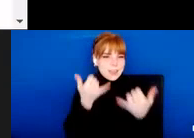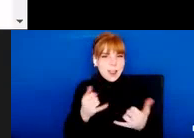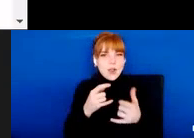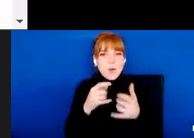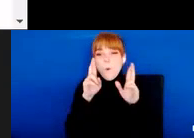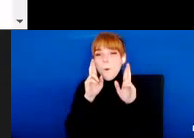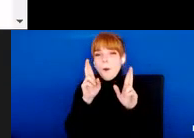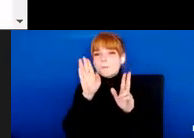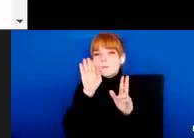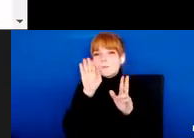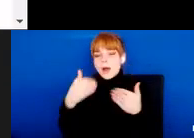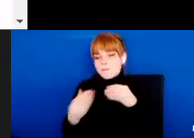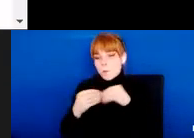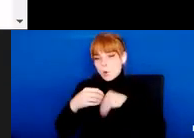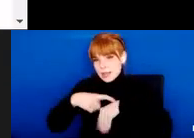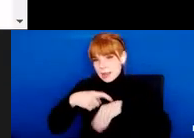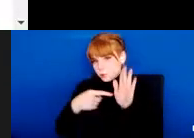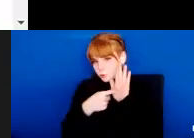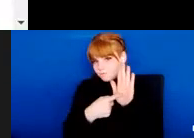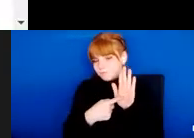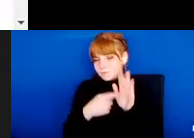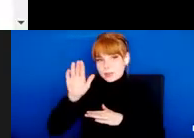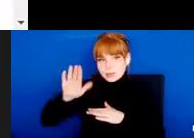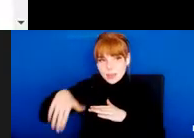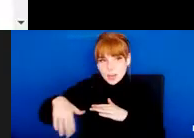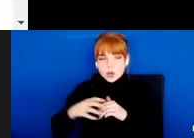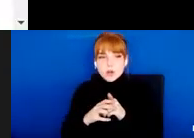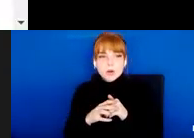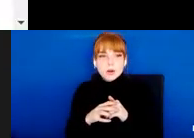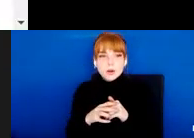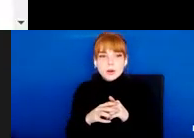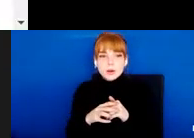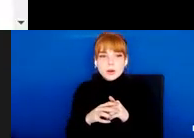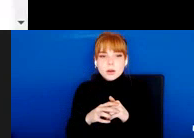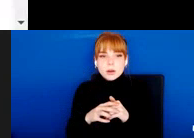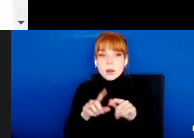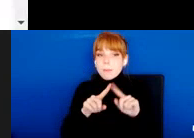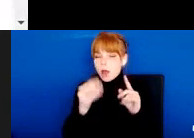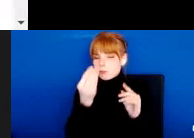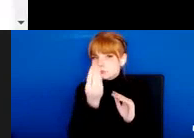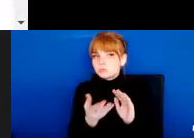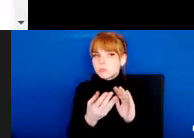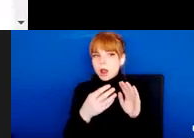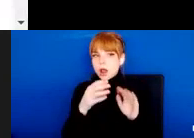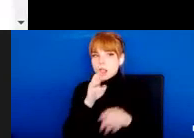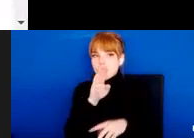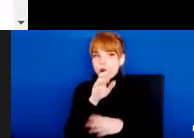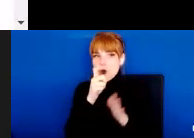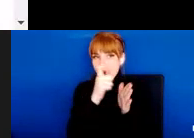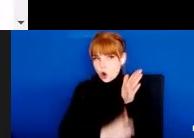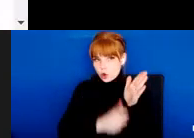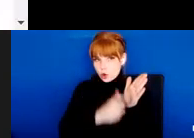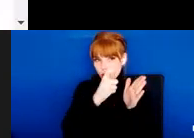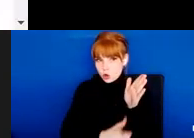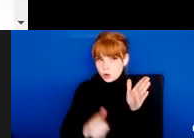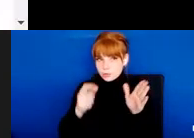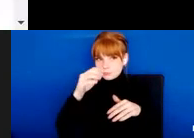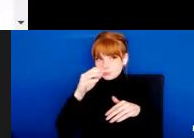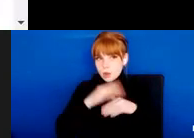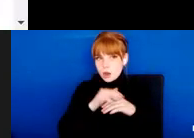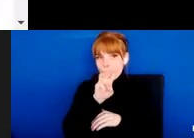time to demonstrate this later. But there is an article on the WebAIM site that talks about how you can